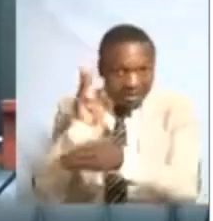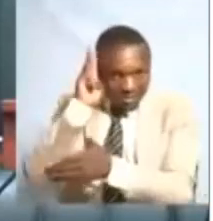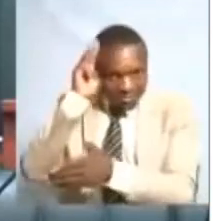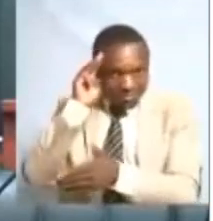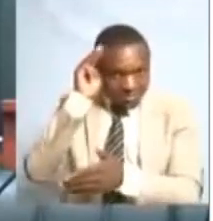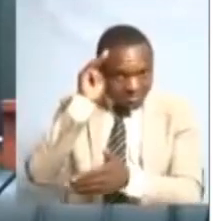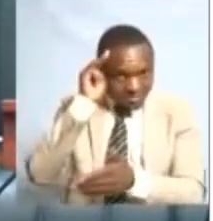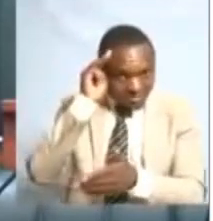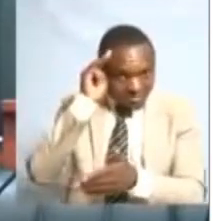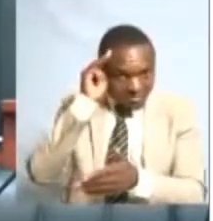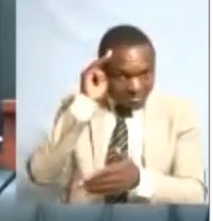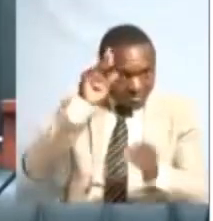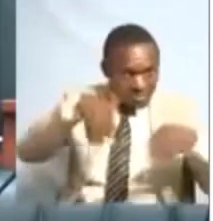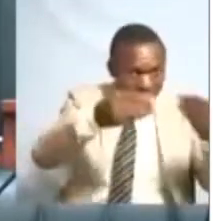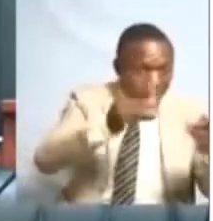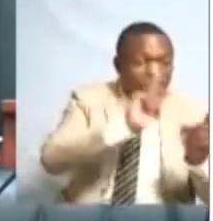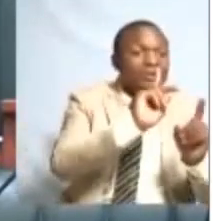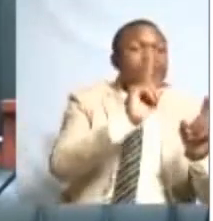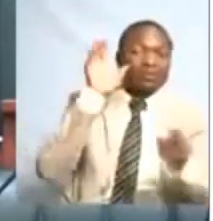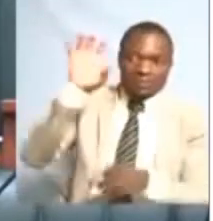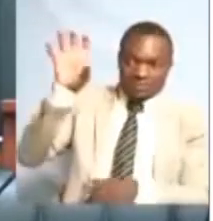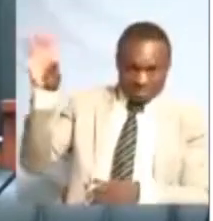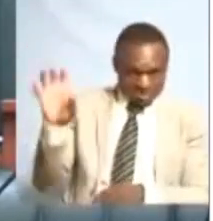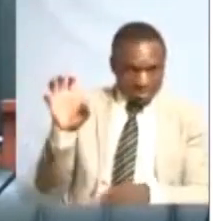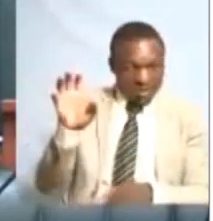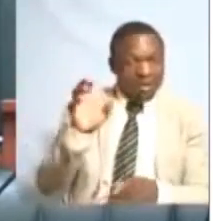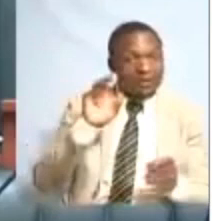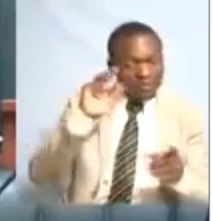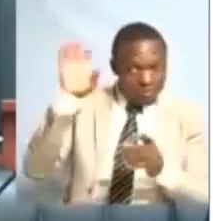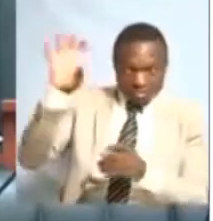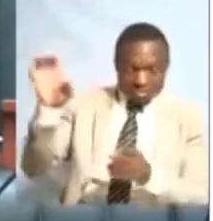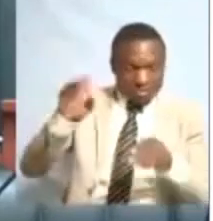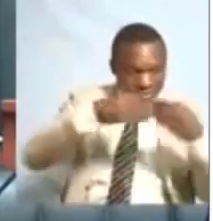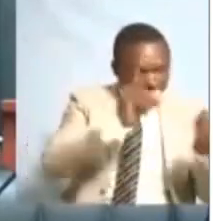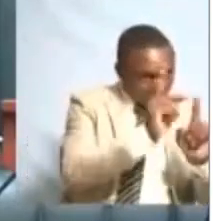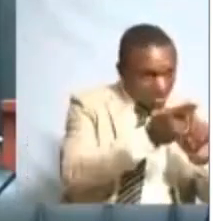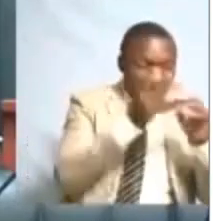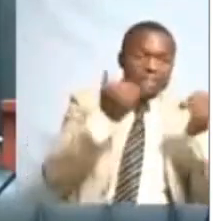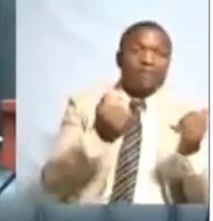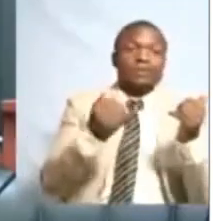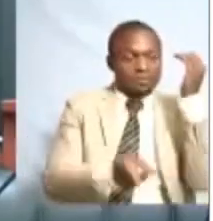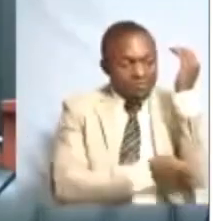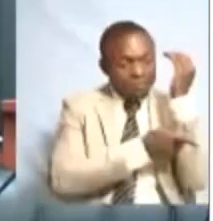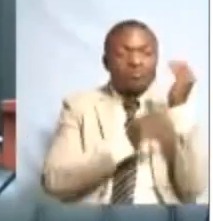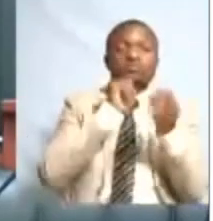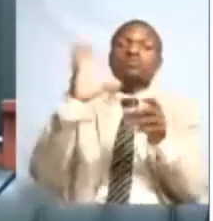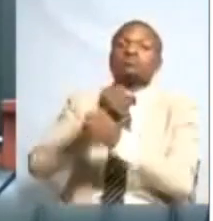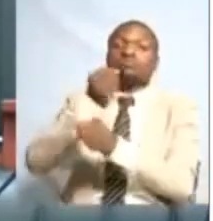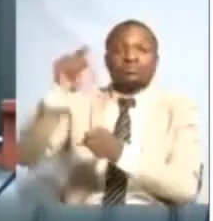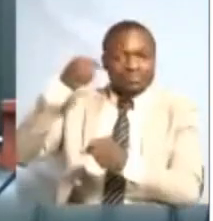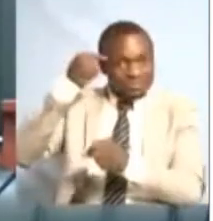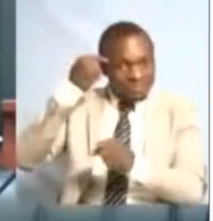ministries down to the provinces, and from the provinces down to the district. Now, development is attained not only from